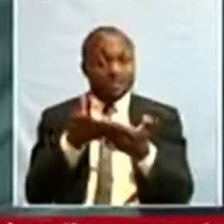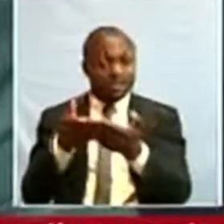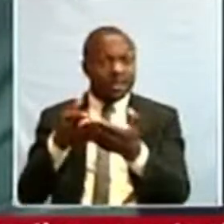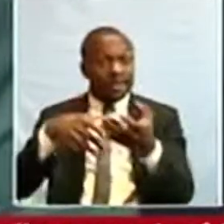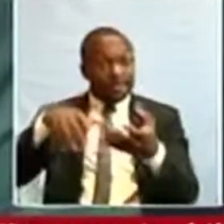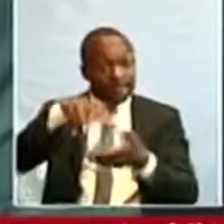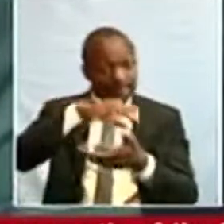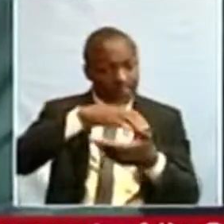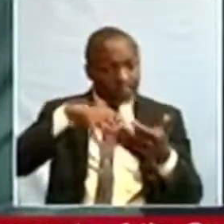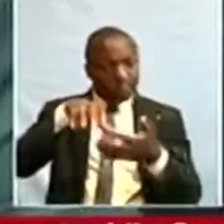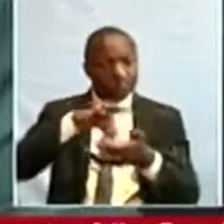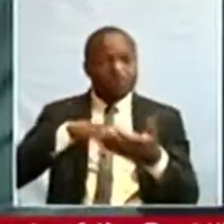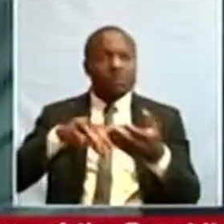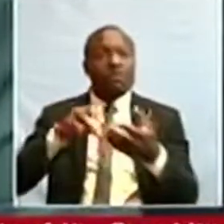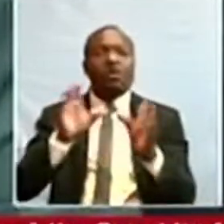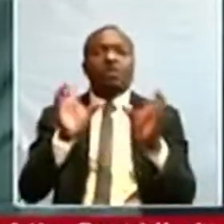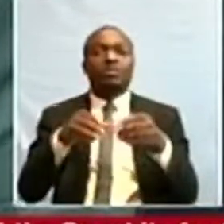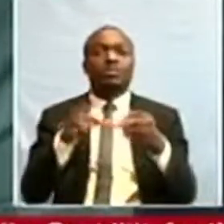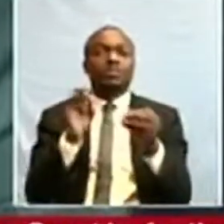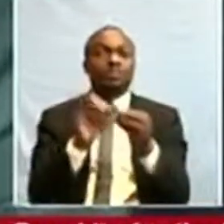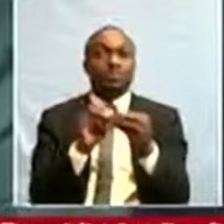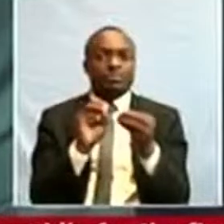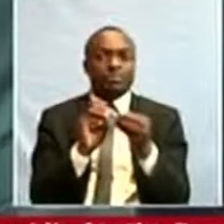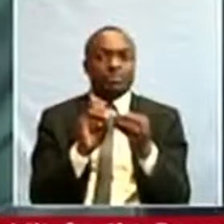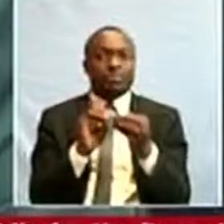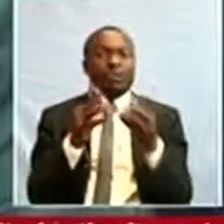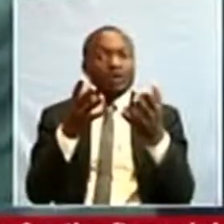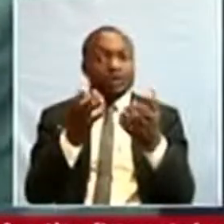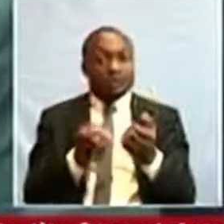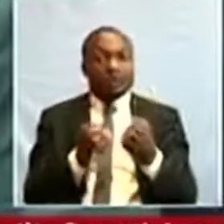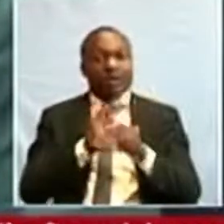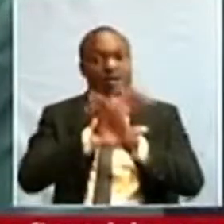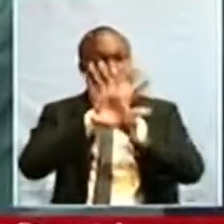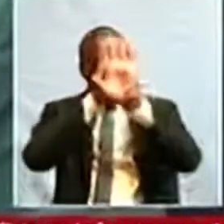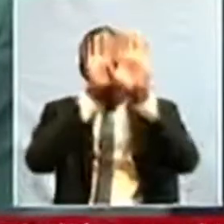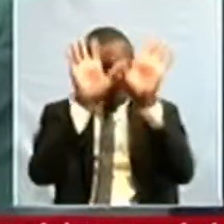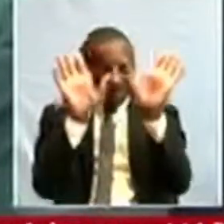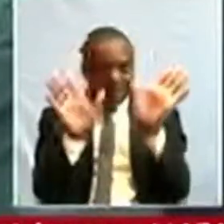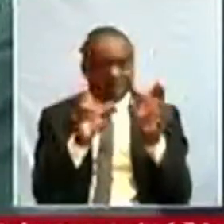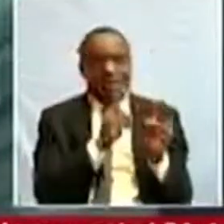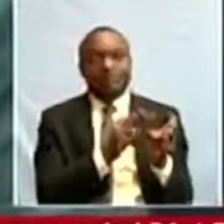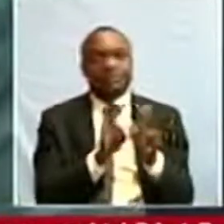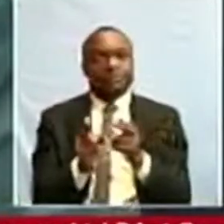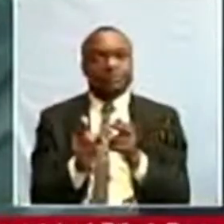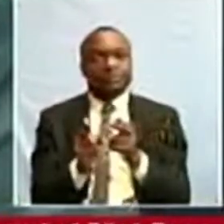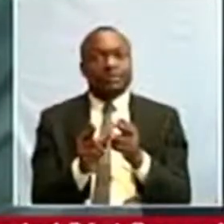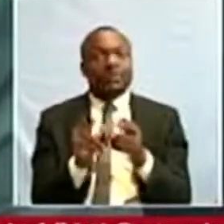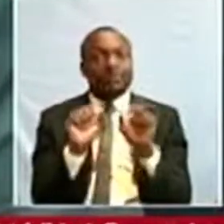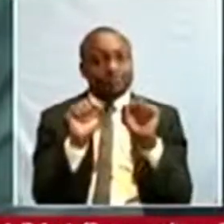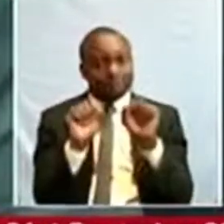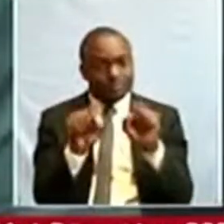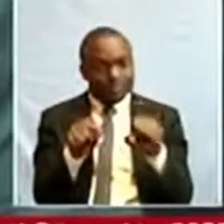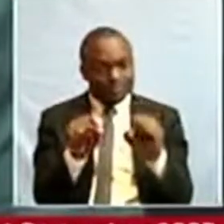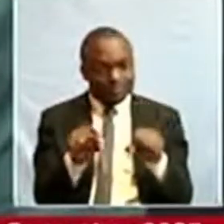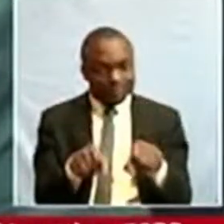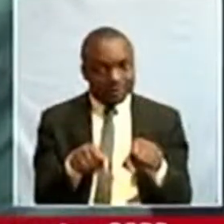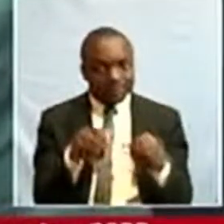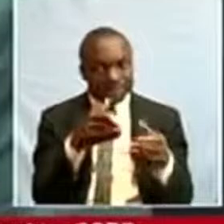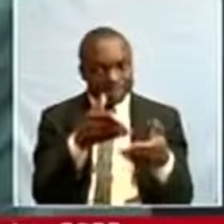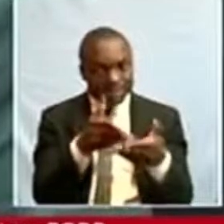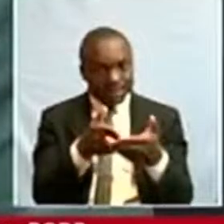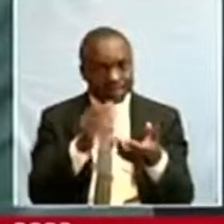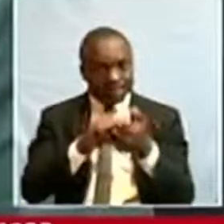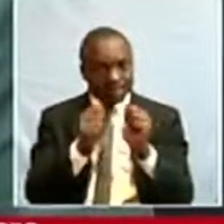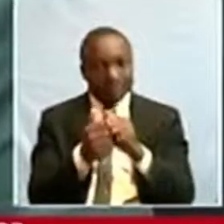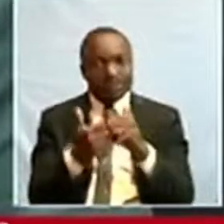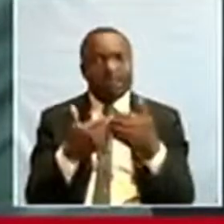the committee more and more now, because we want a clear-cut answer where is it possible that this problem that we